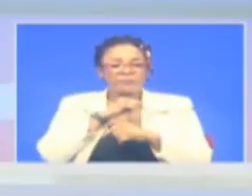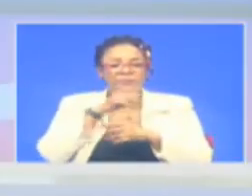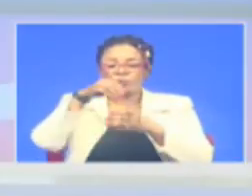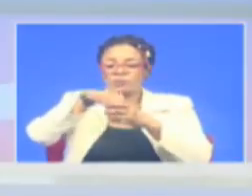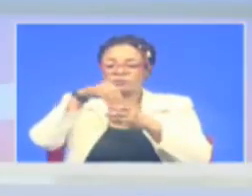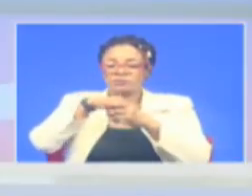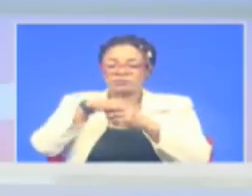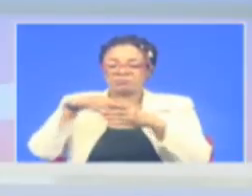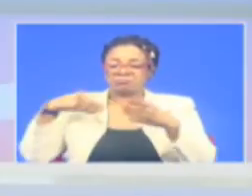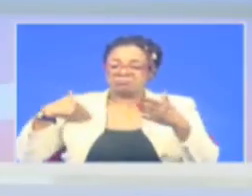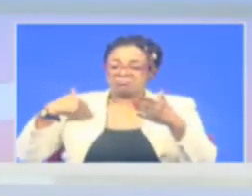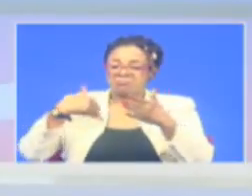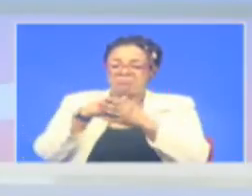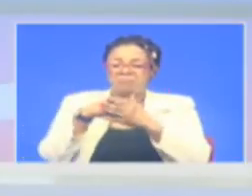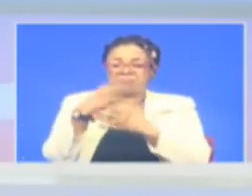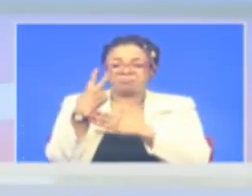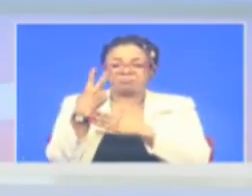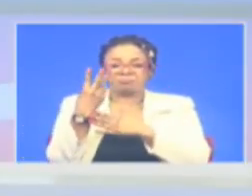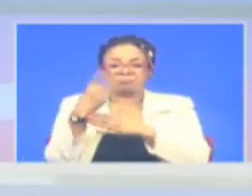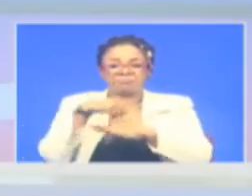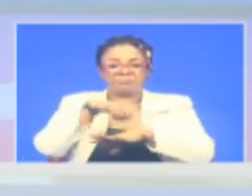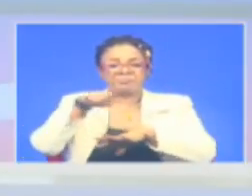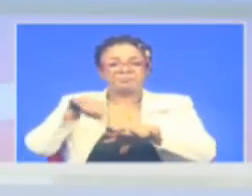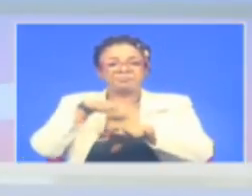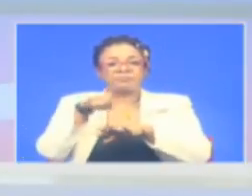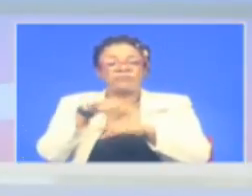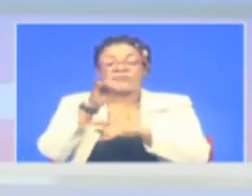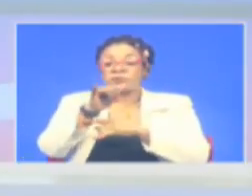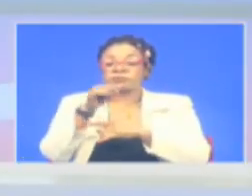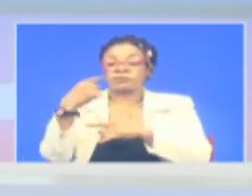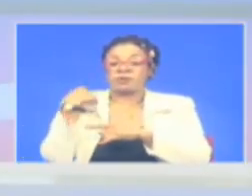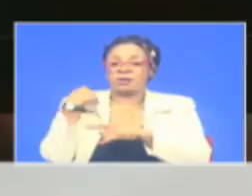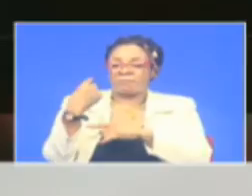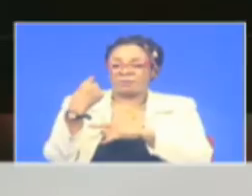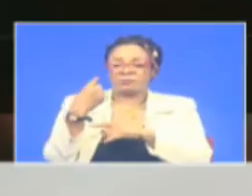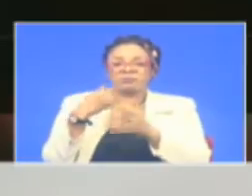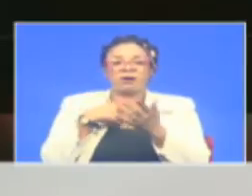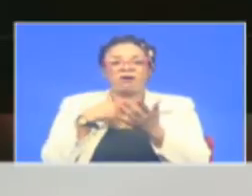last 24 hours. These figures are out of a sample size of